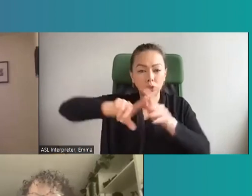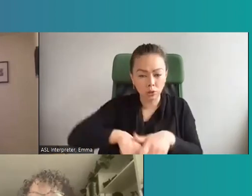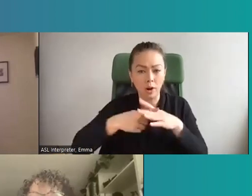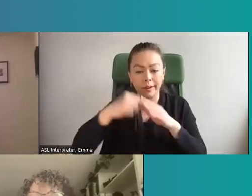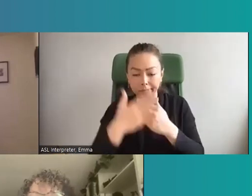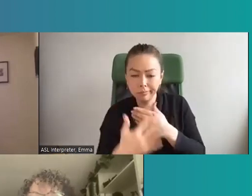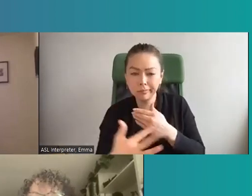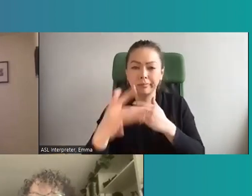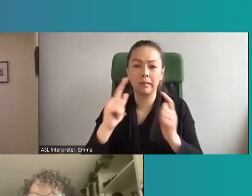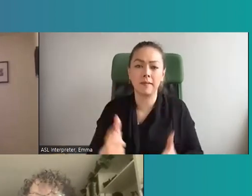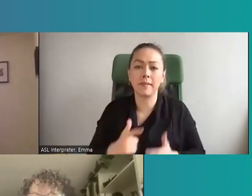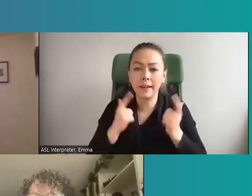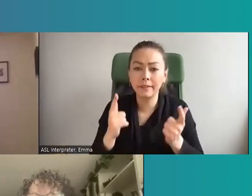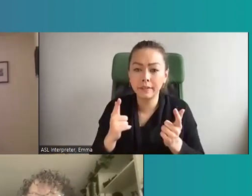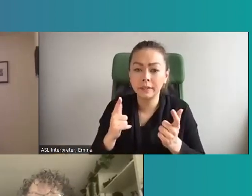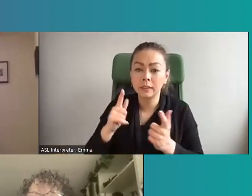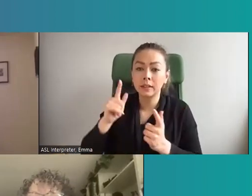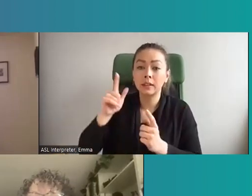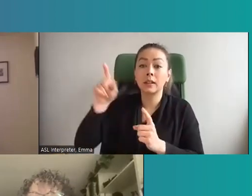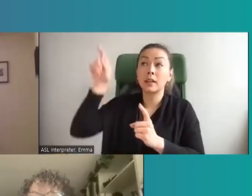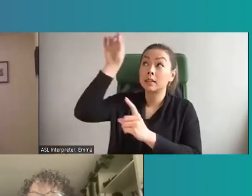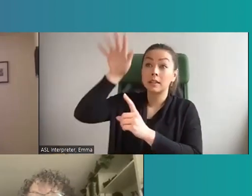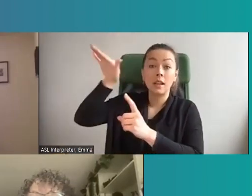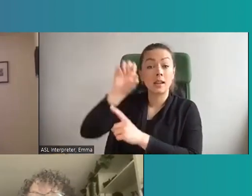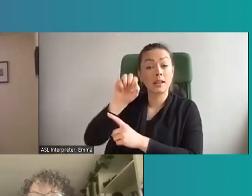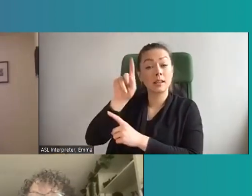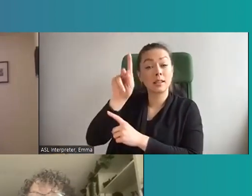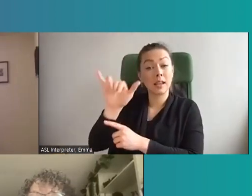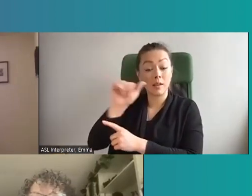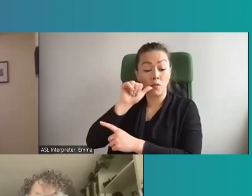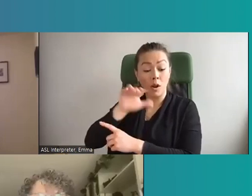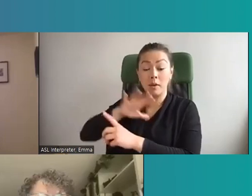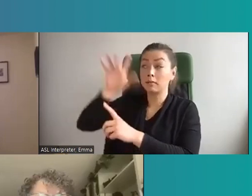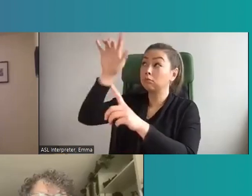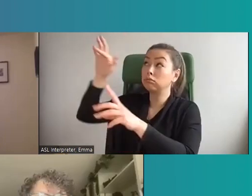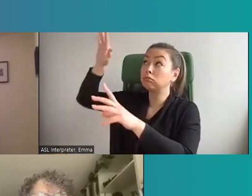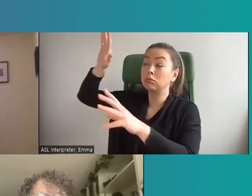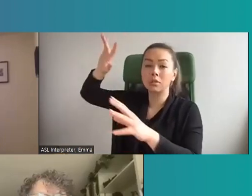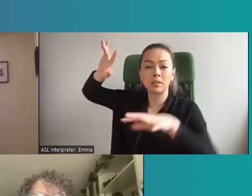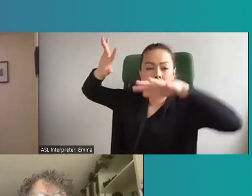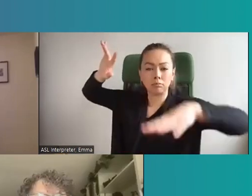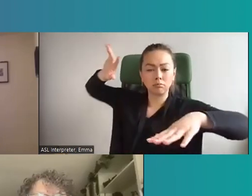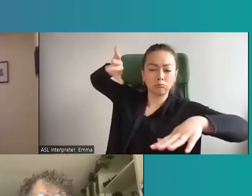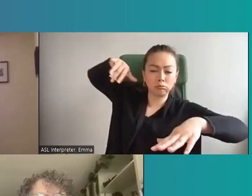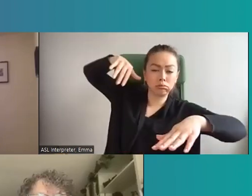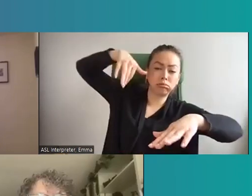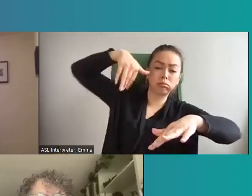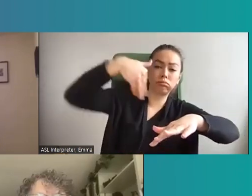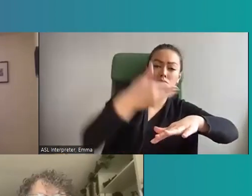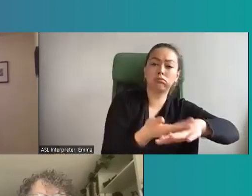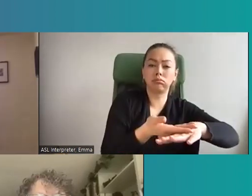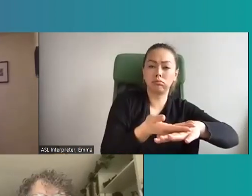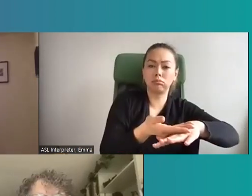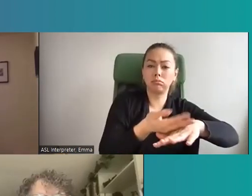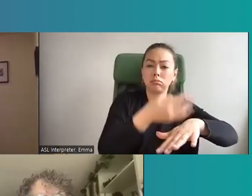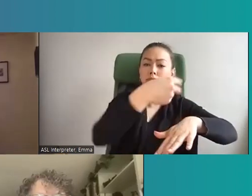The sky woman, she landed on his back, and she began to dance. And so the earth spread around on